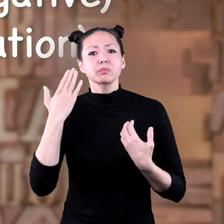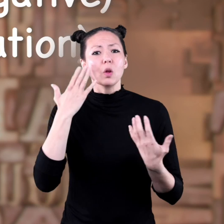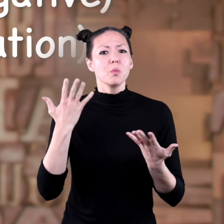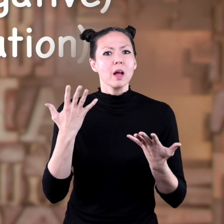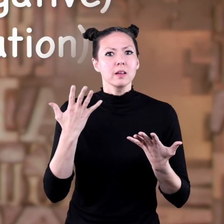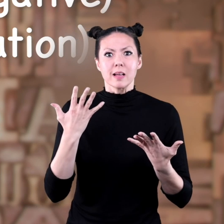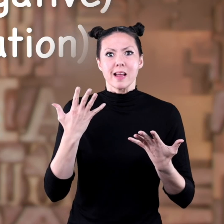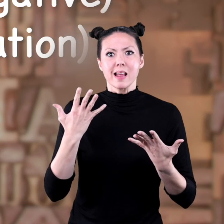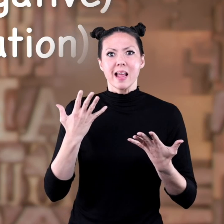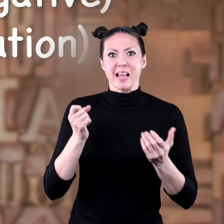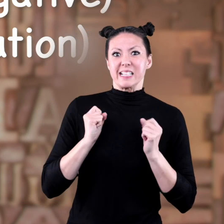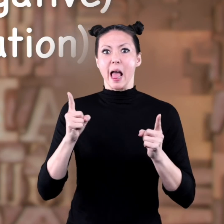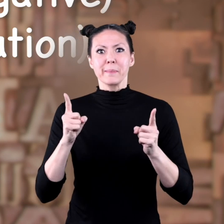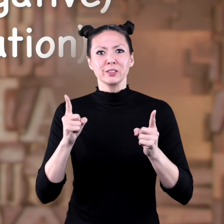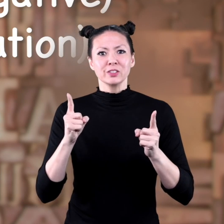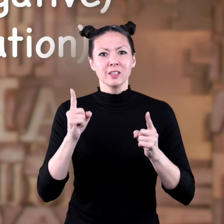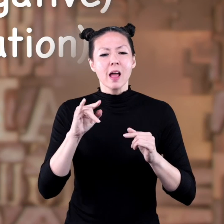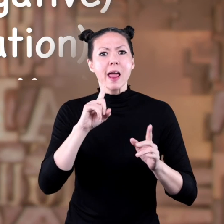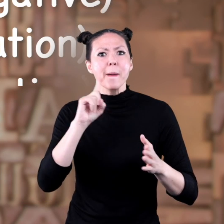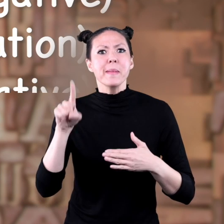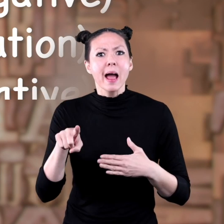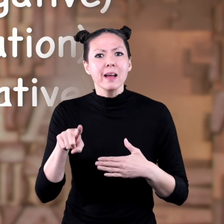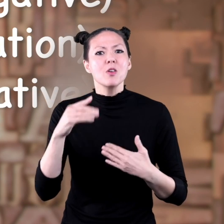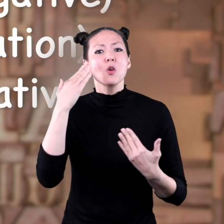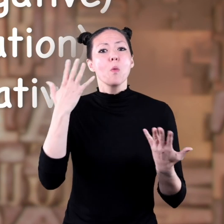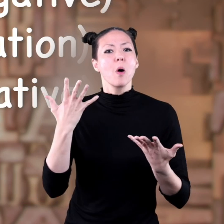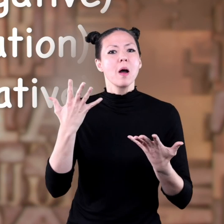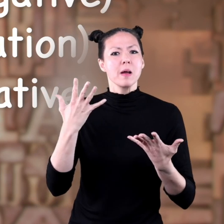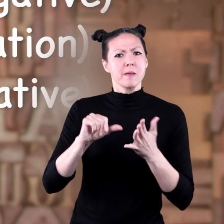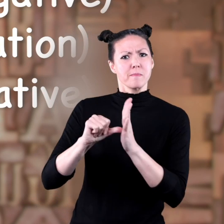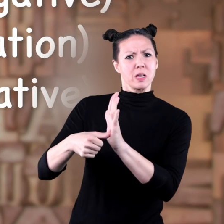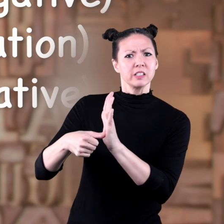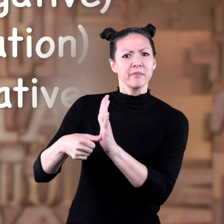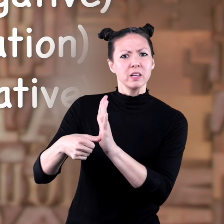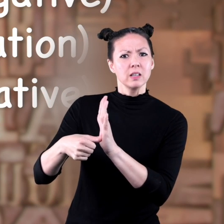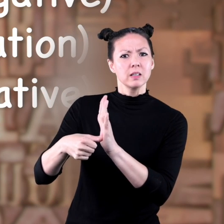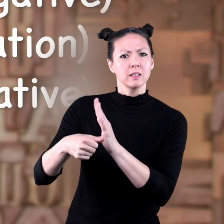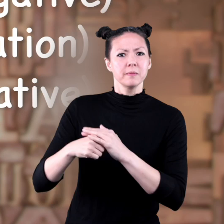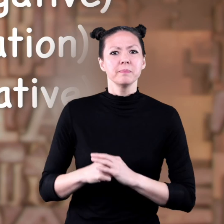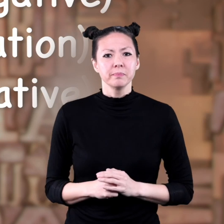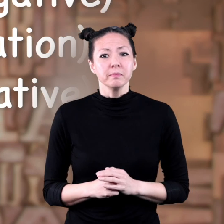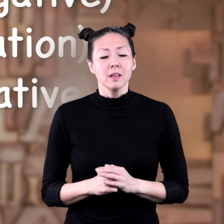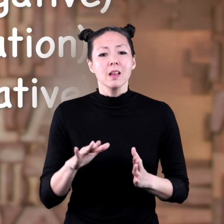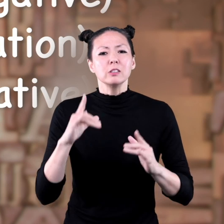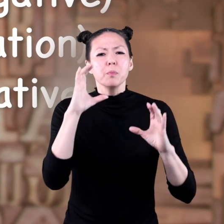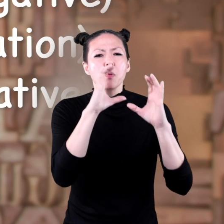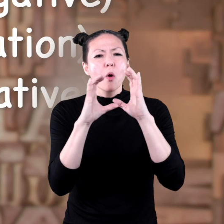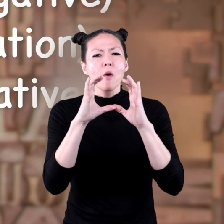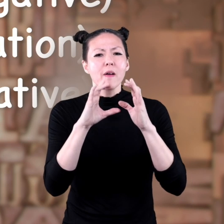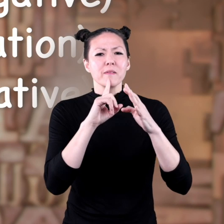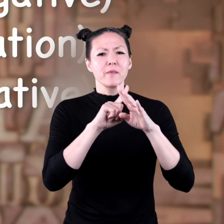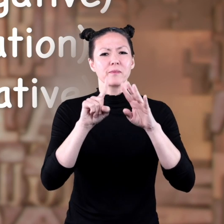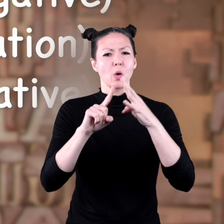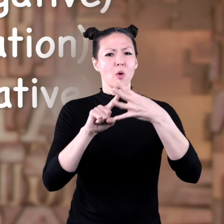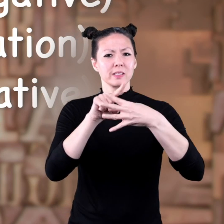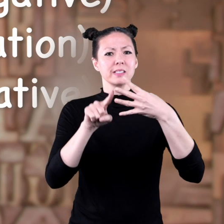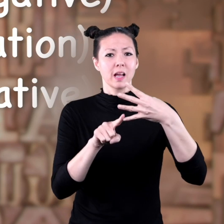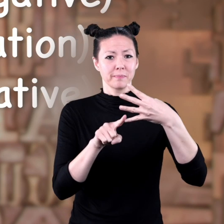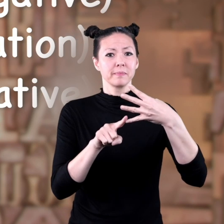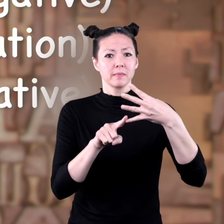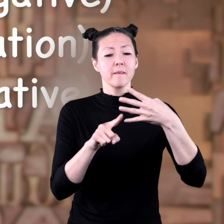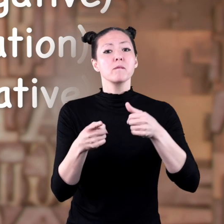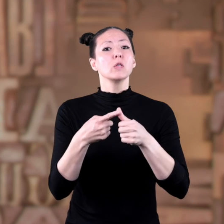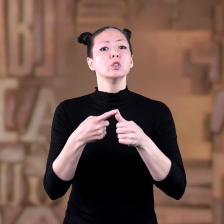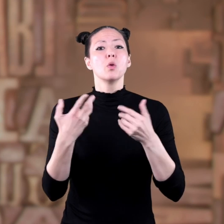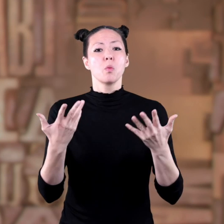emotion, also known as exclamation, and command, also known as imperative. Let's explore these 4